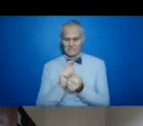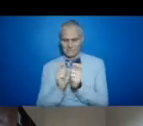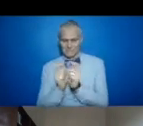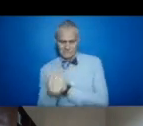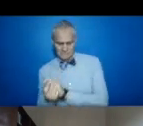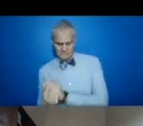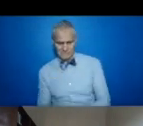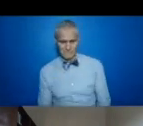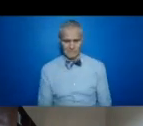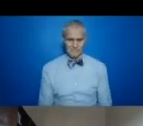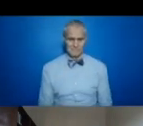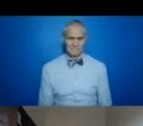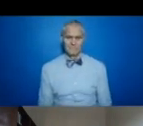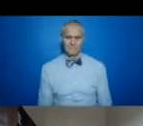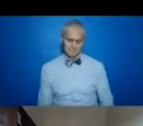So you make a choice.